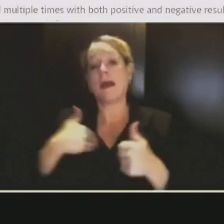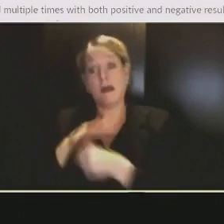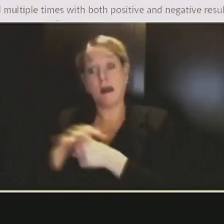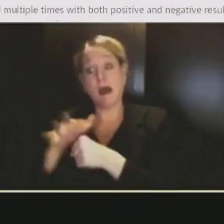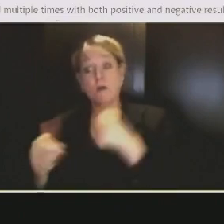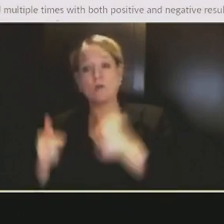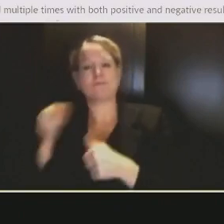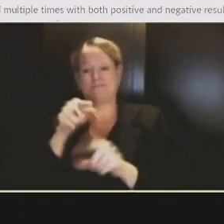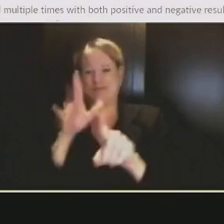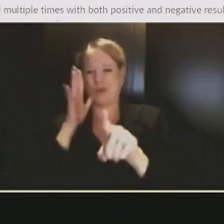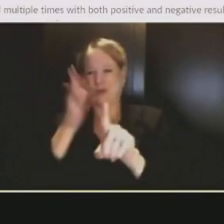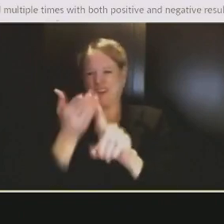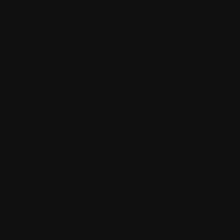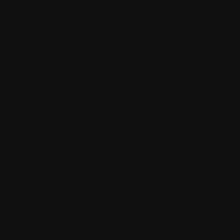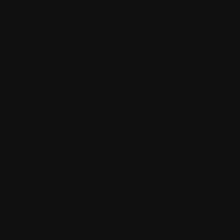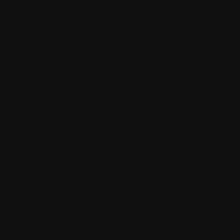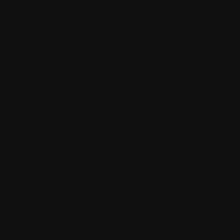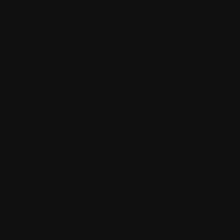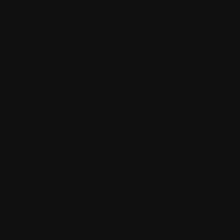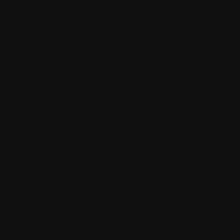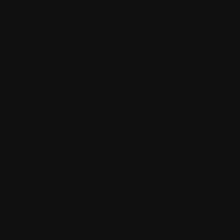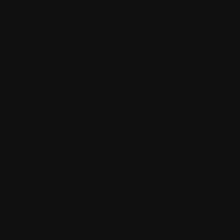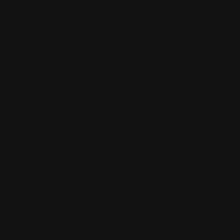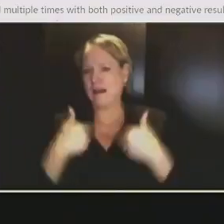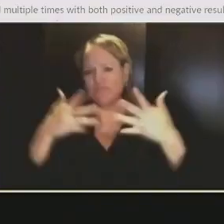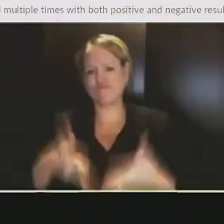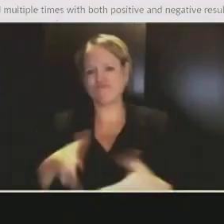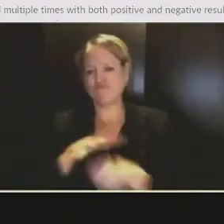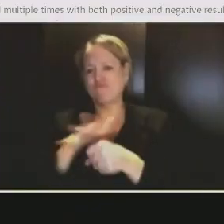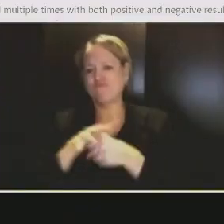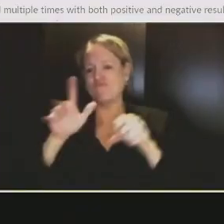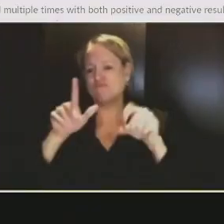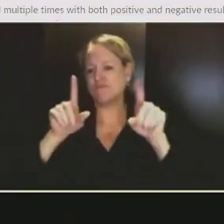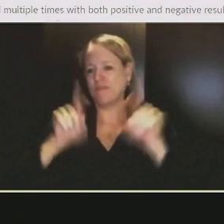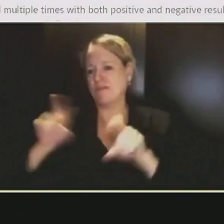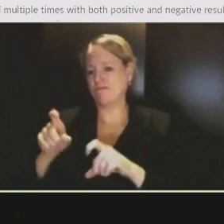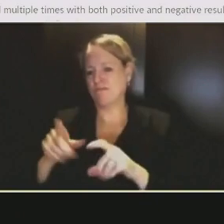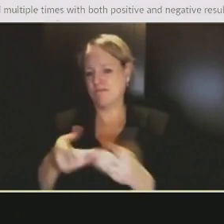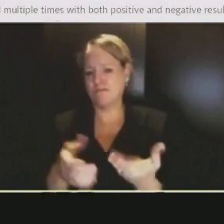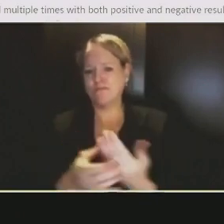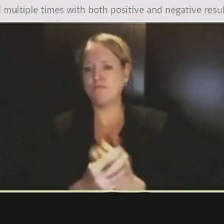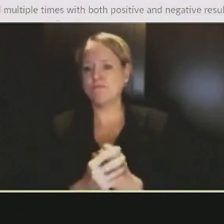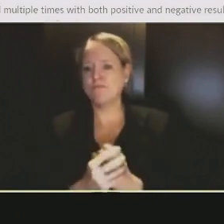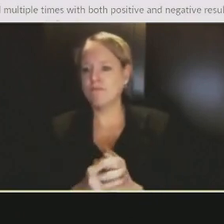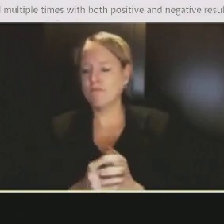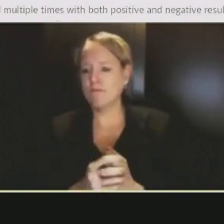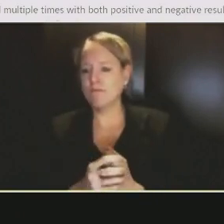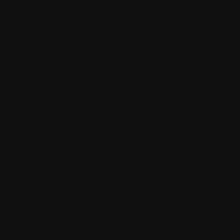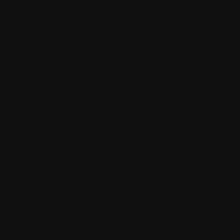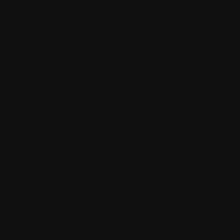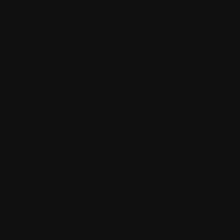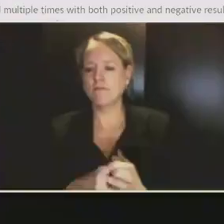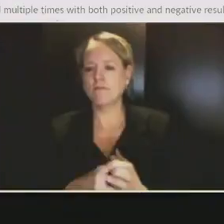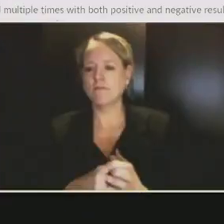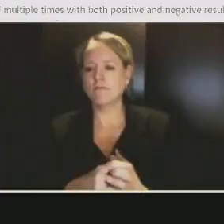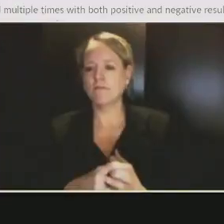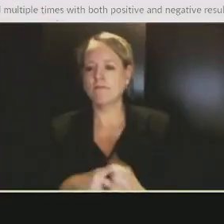that we have individuals who get tested, whose test is actually sent to an out-of-state